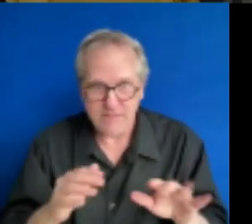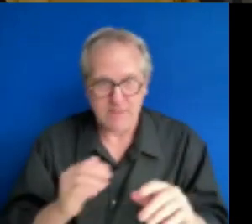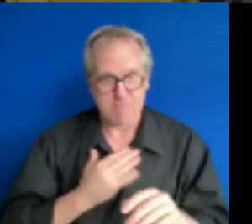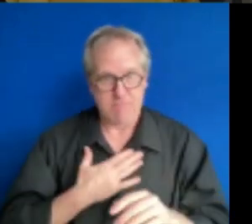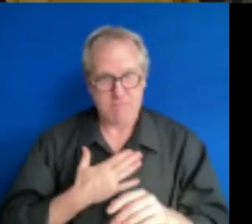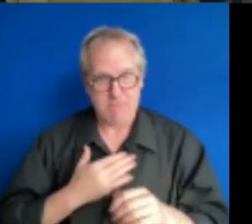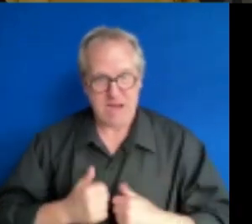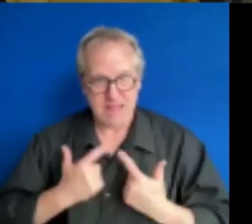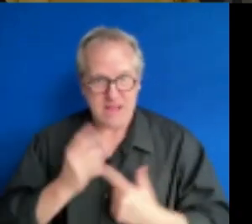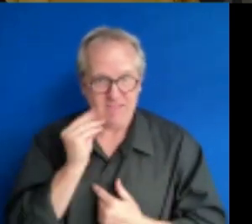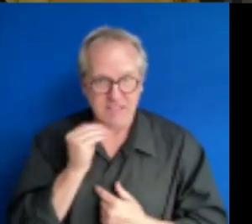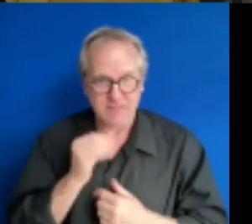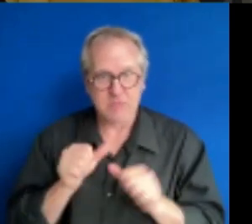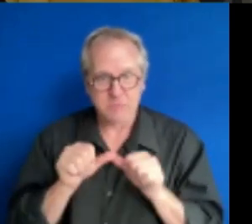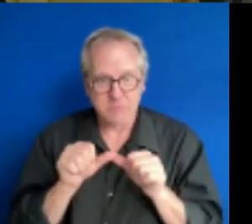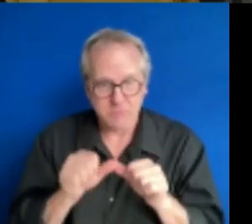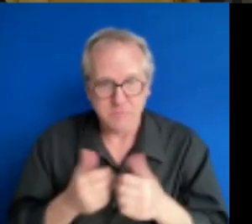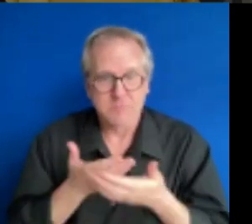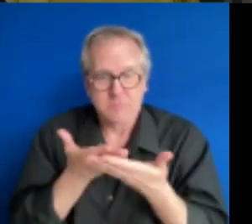that